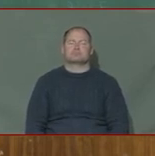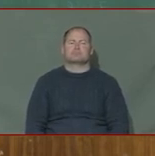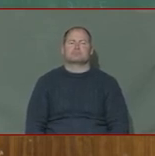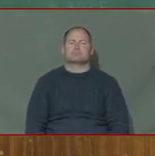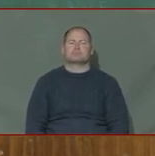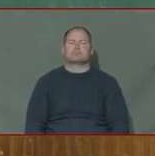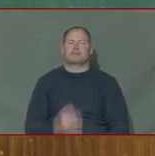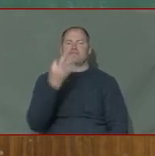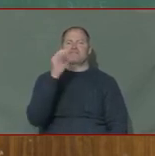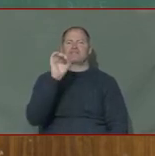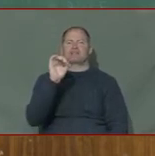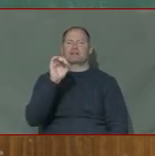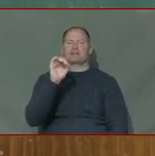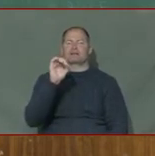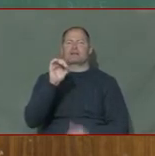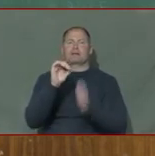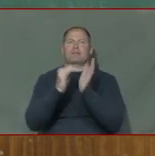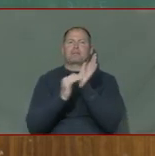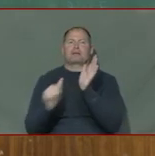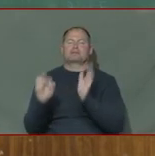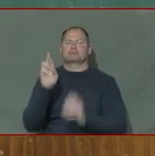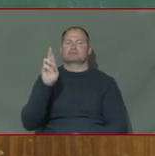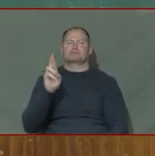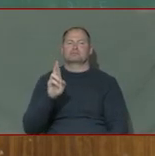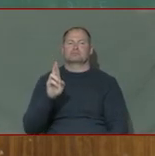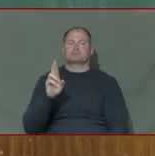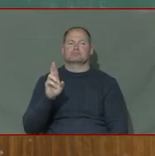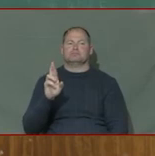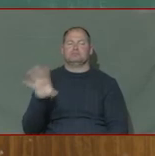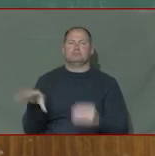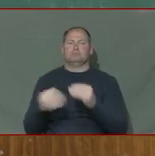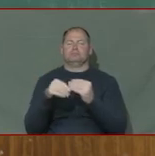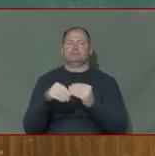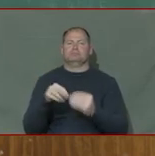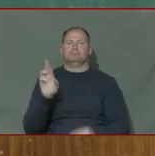minus plus a half pi r.